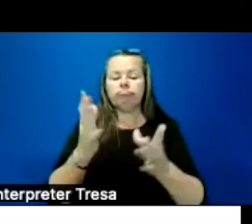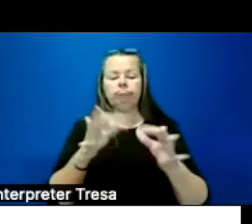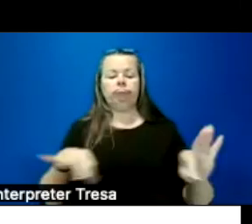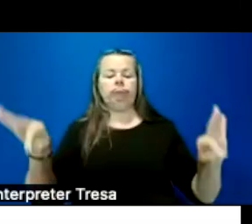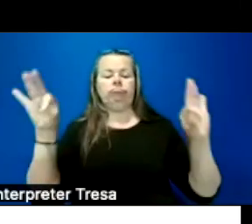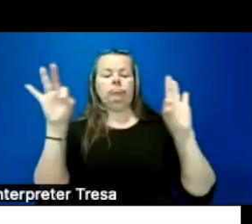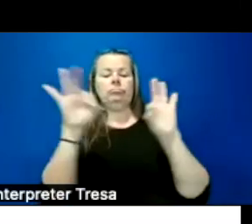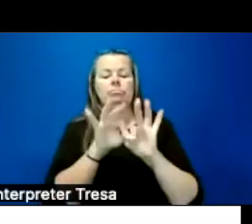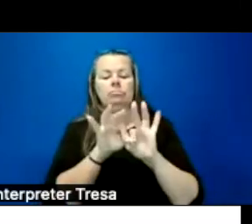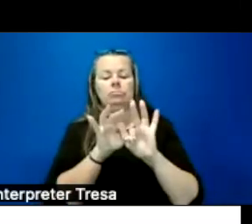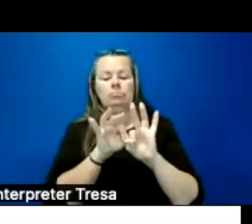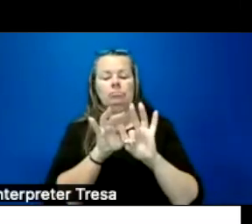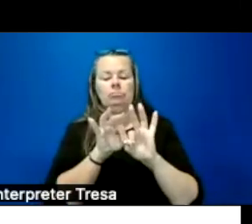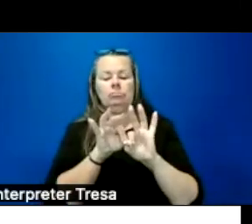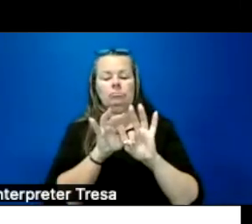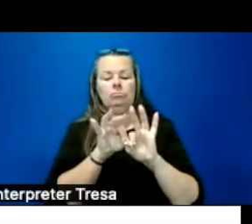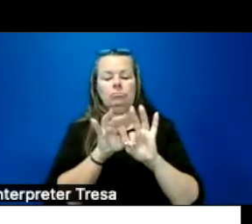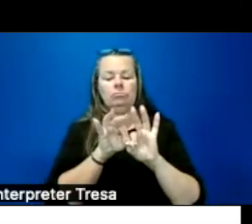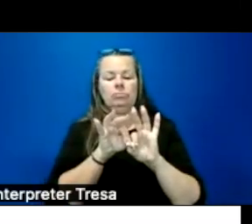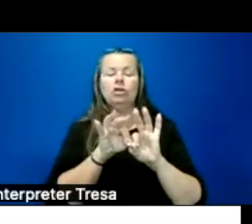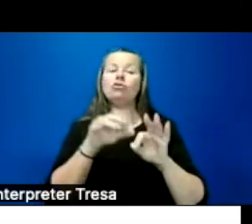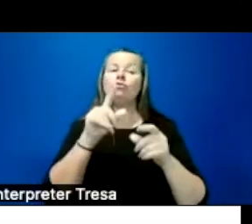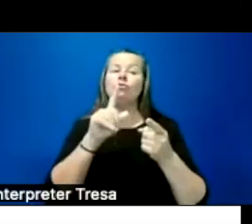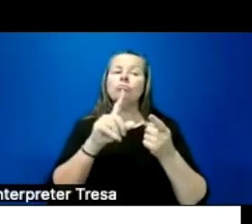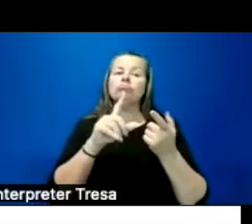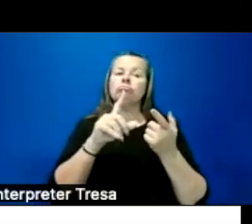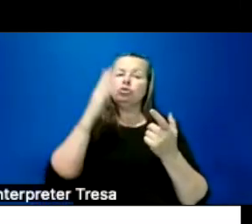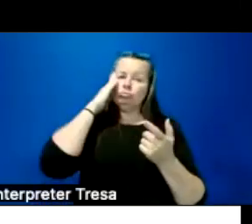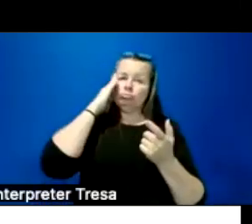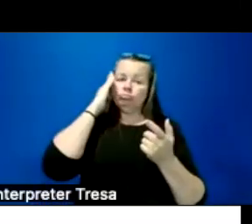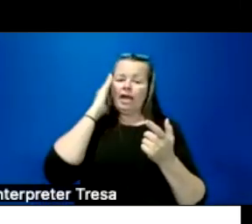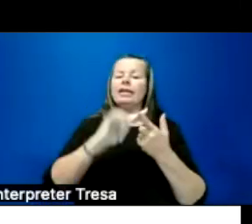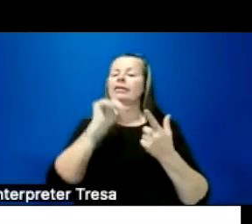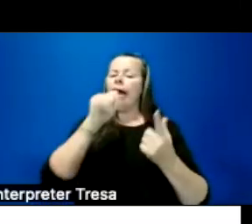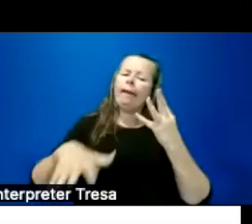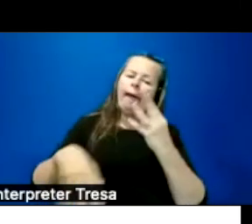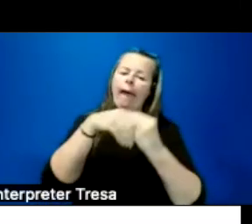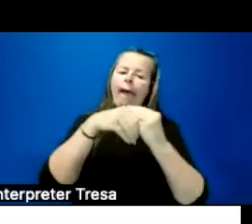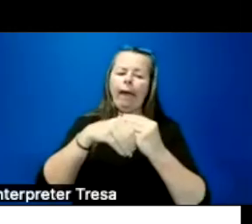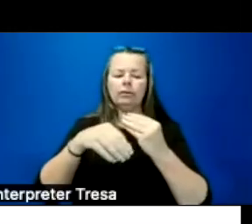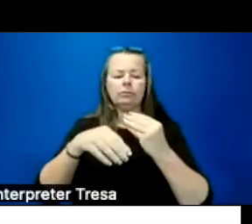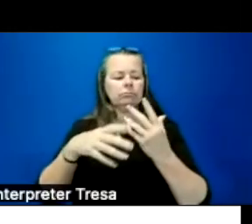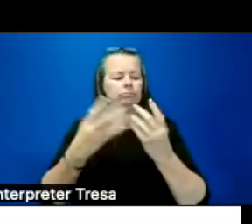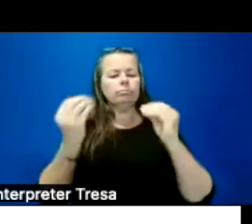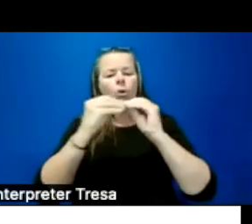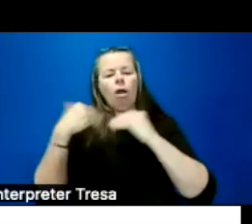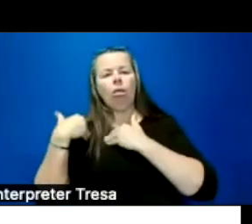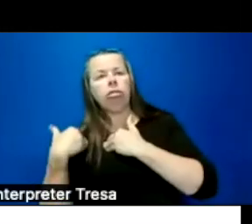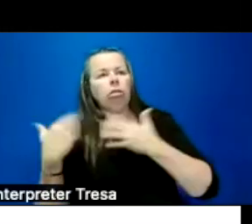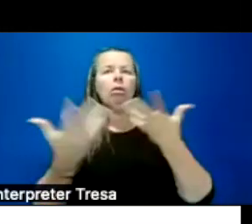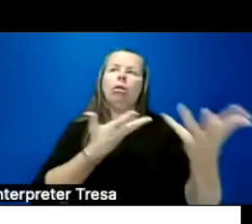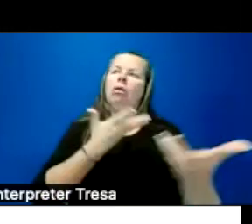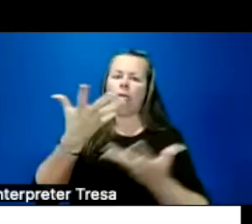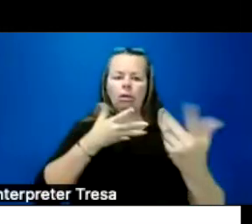extra burden to the patient who has already some difficulties or some challenges that brought them to this hospital or to